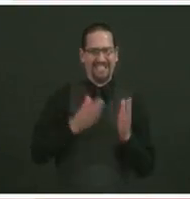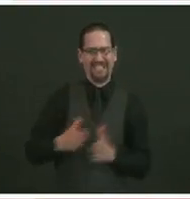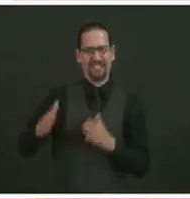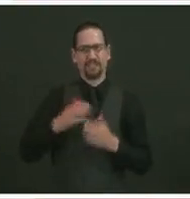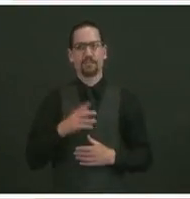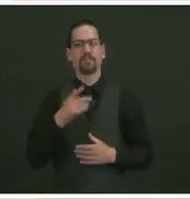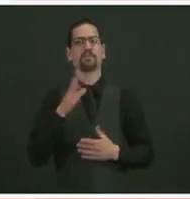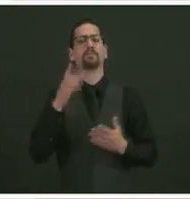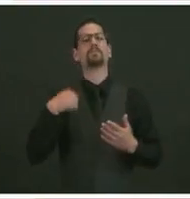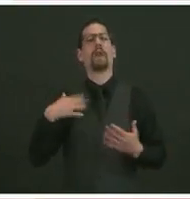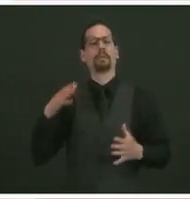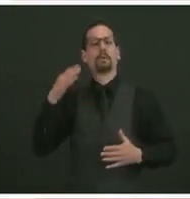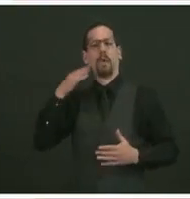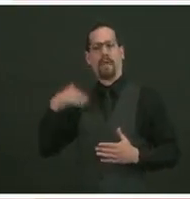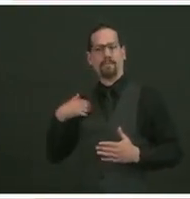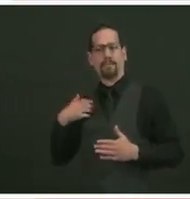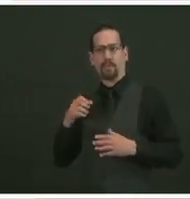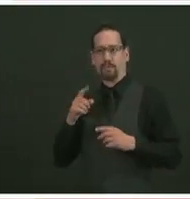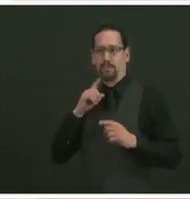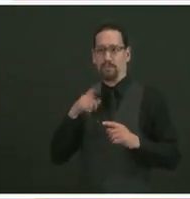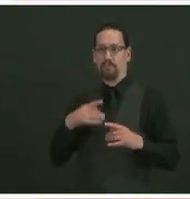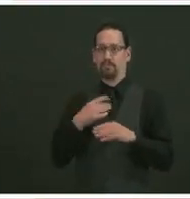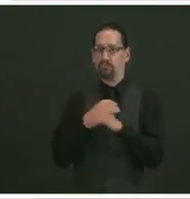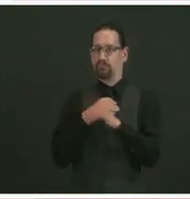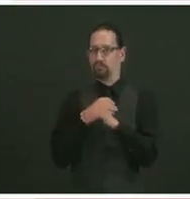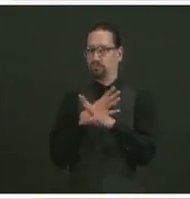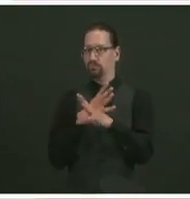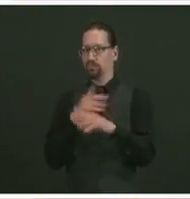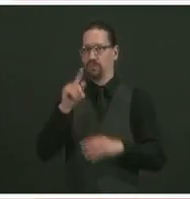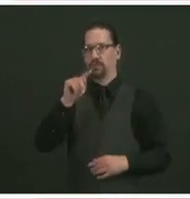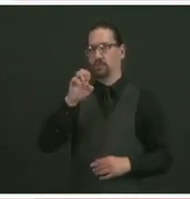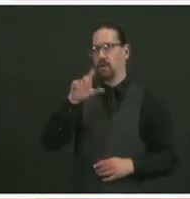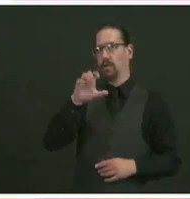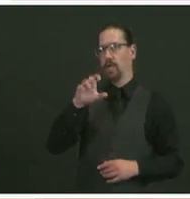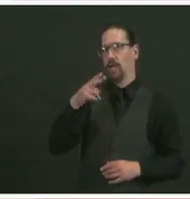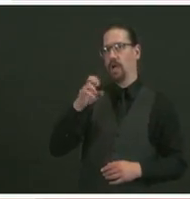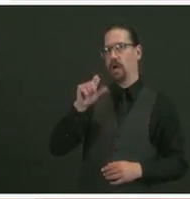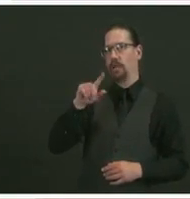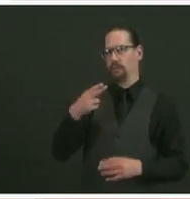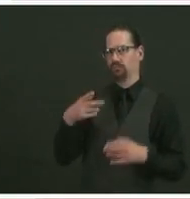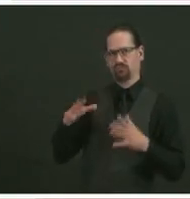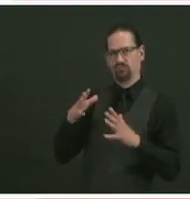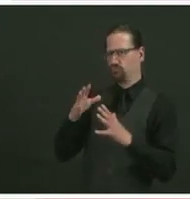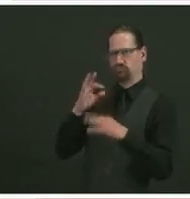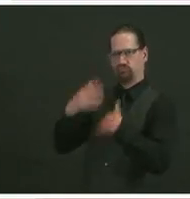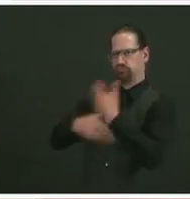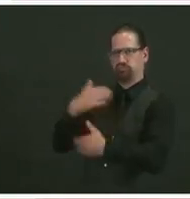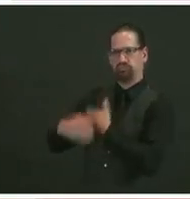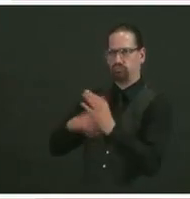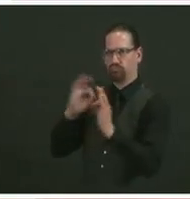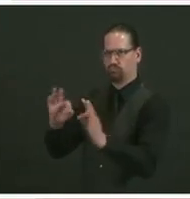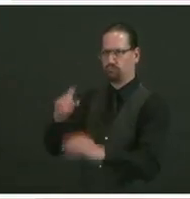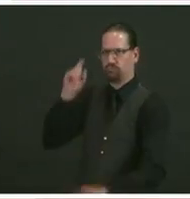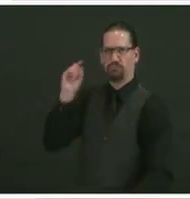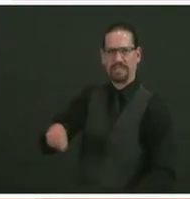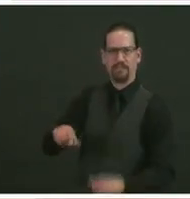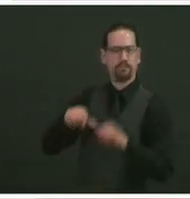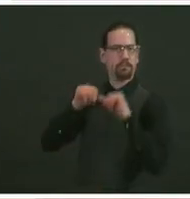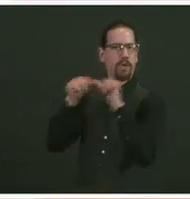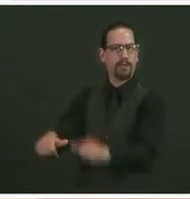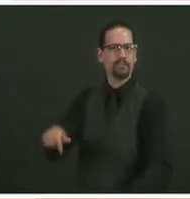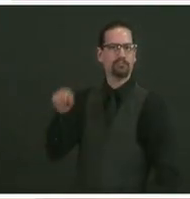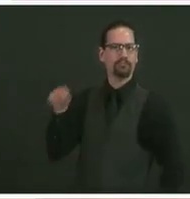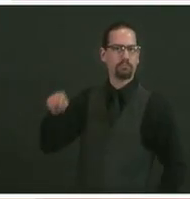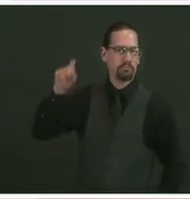about telehealth, telemedicine, that's working well. We've learned that innovation. We should make it permanent. You know, we should pass a law and make it